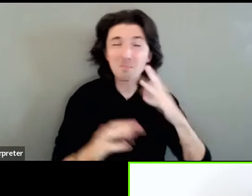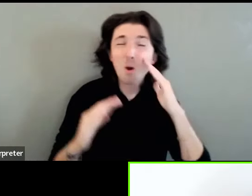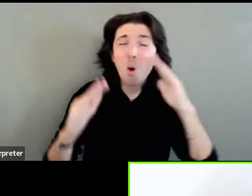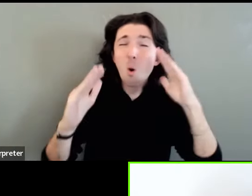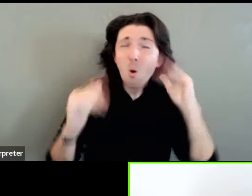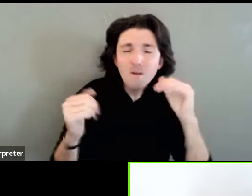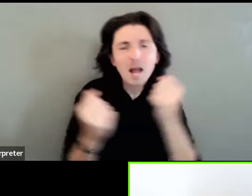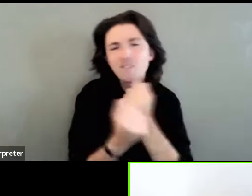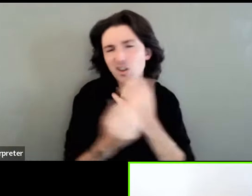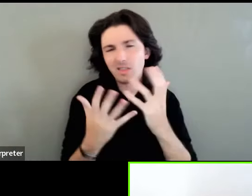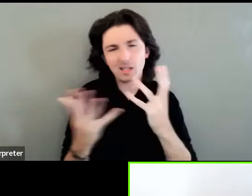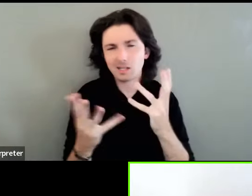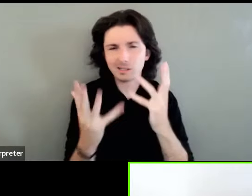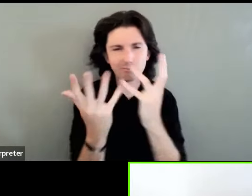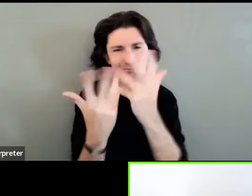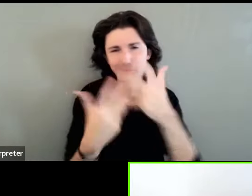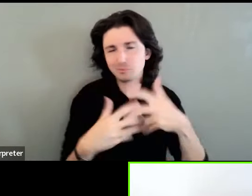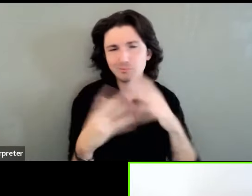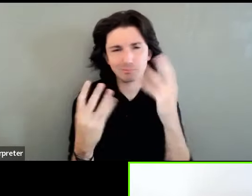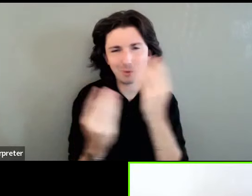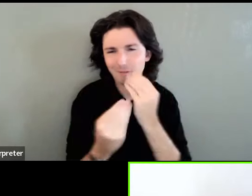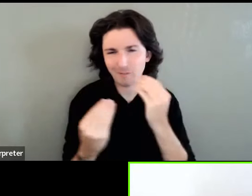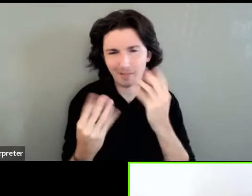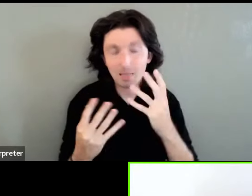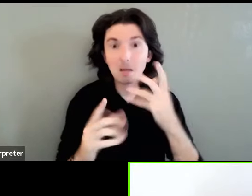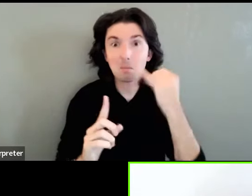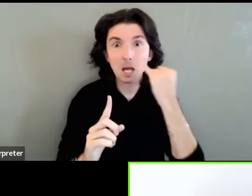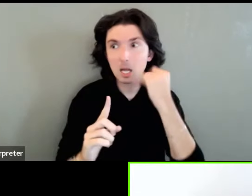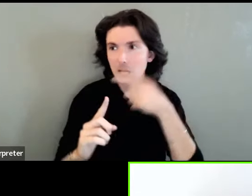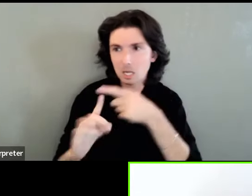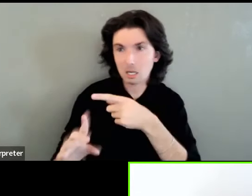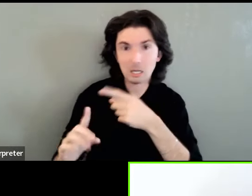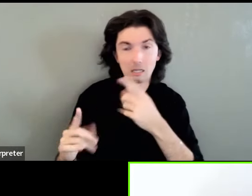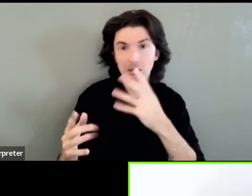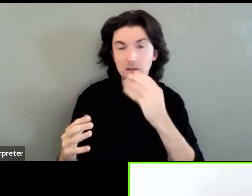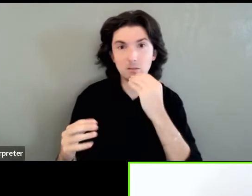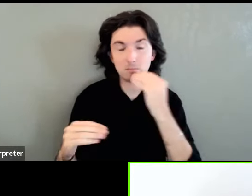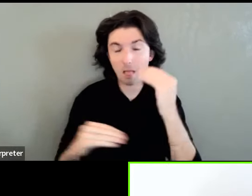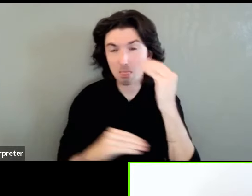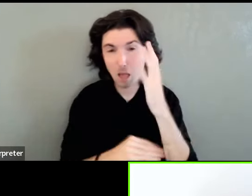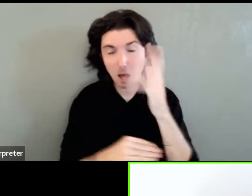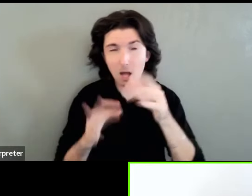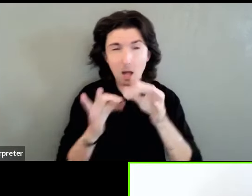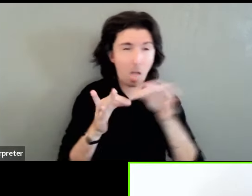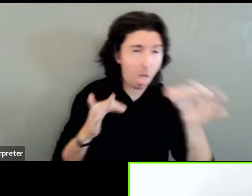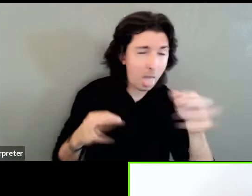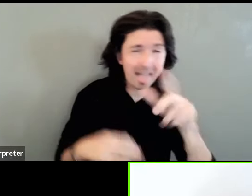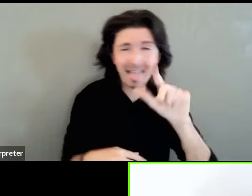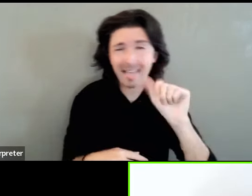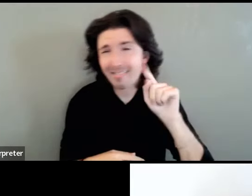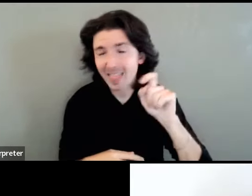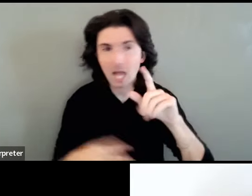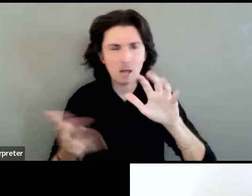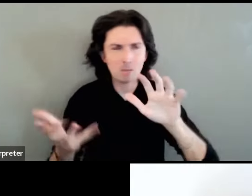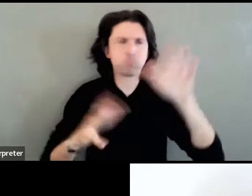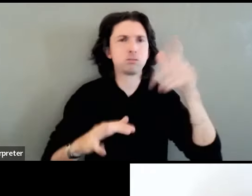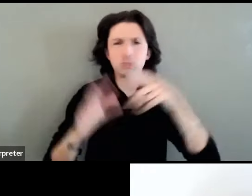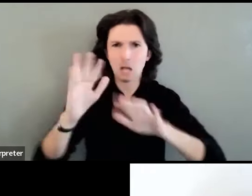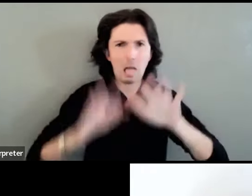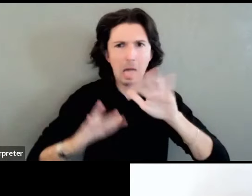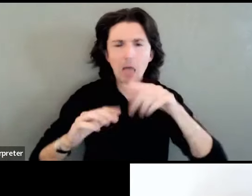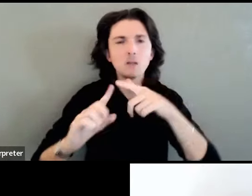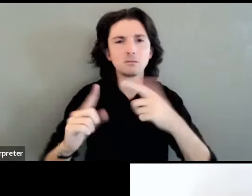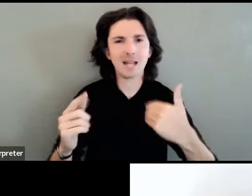if there is, then like you said, we have some evidence to go on to bring a claim forward. Great, thank